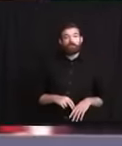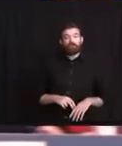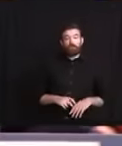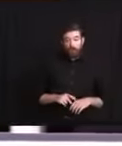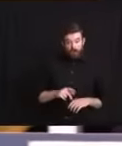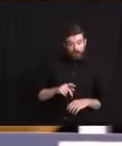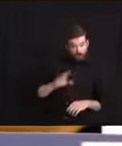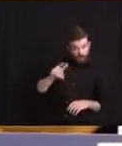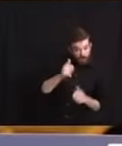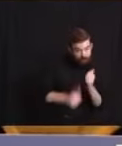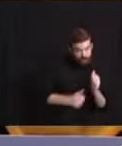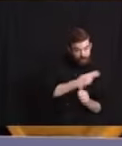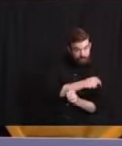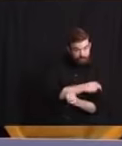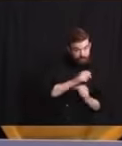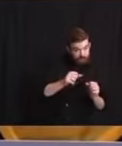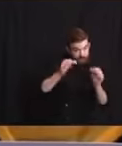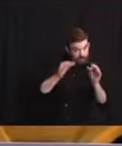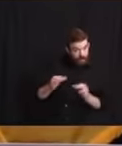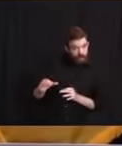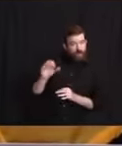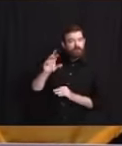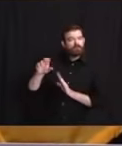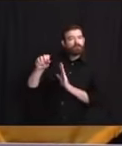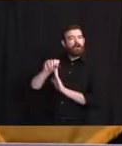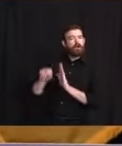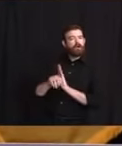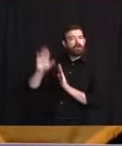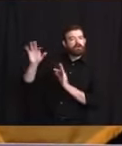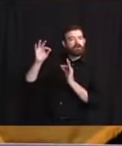At this point, it will come from the Department of Health.